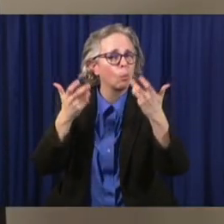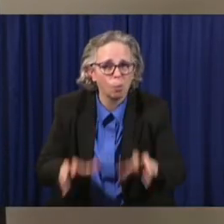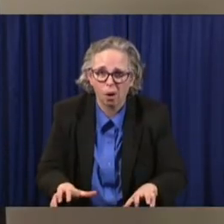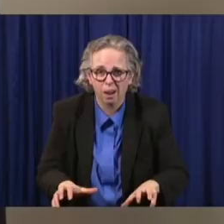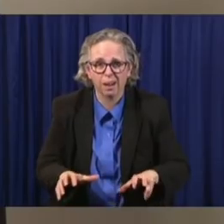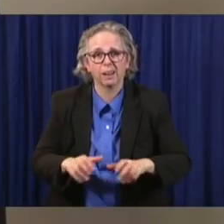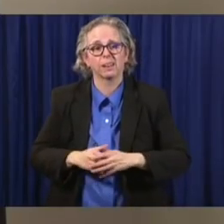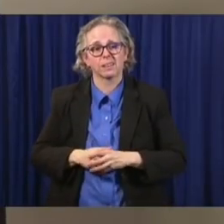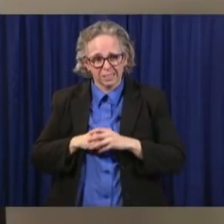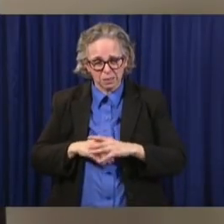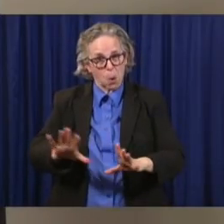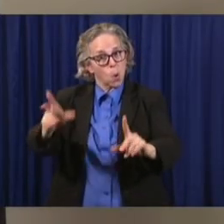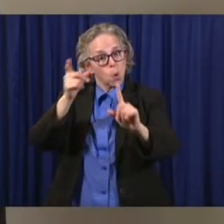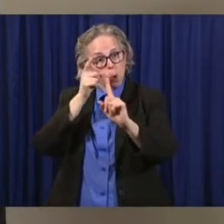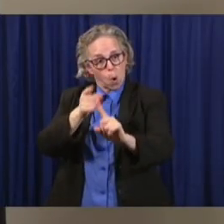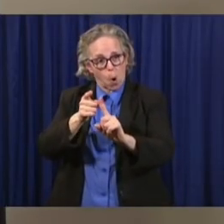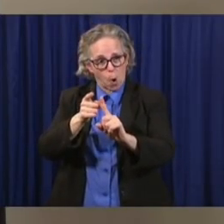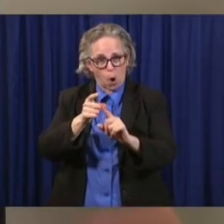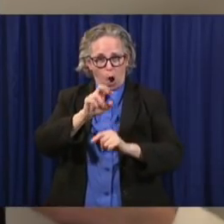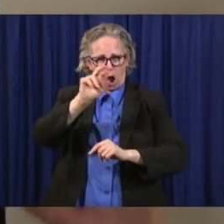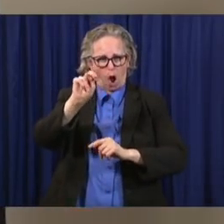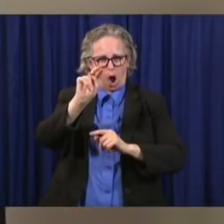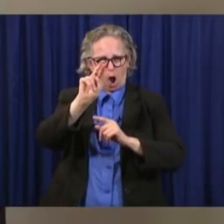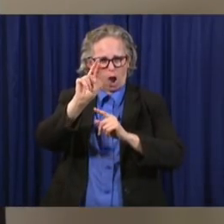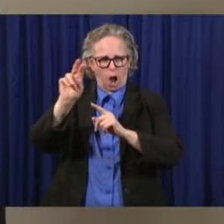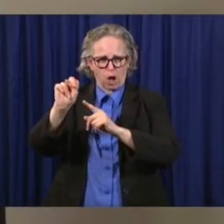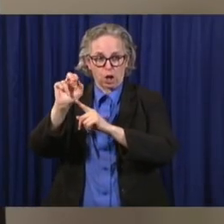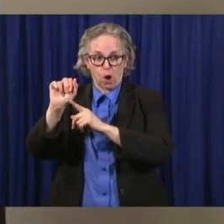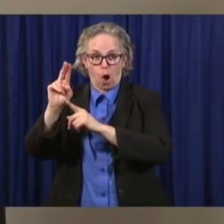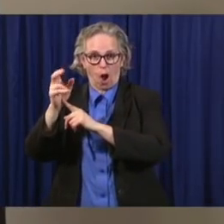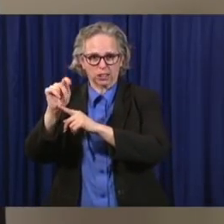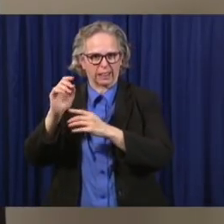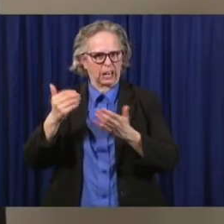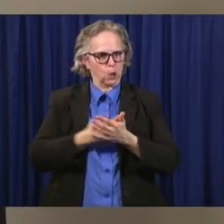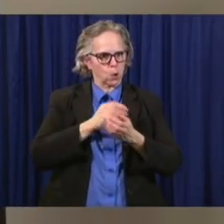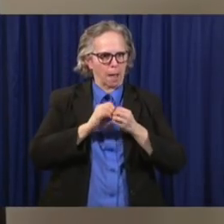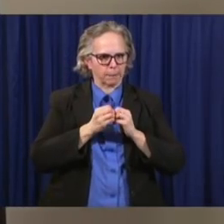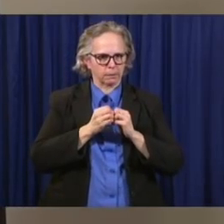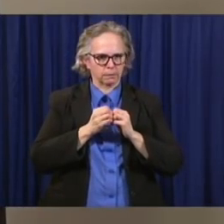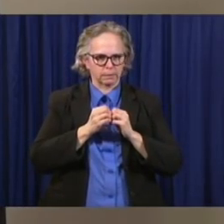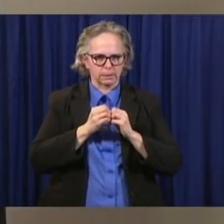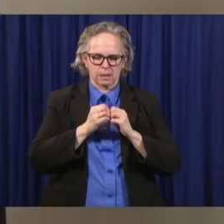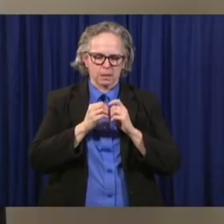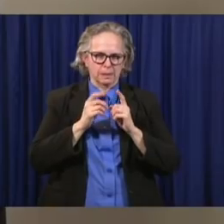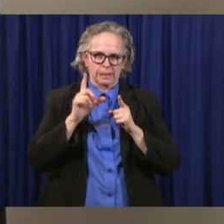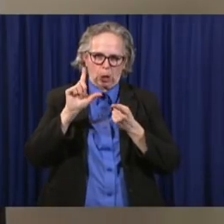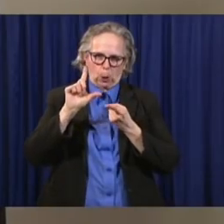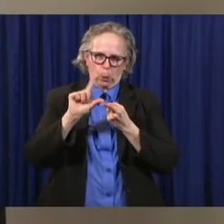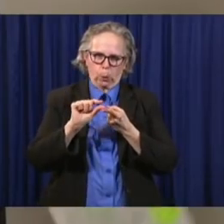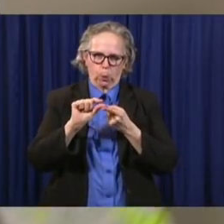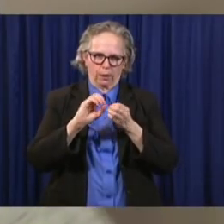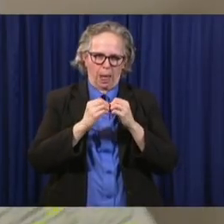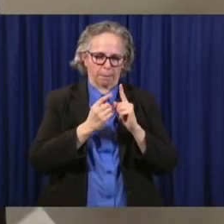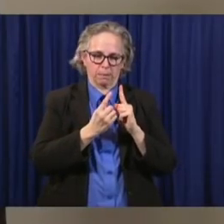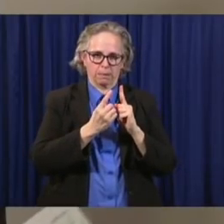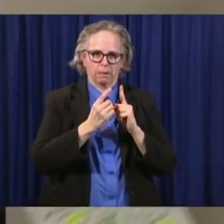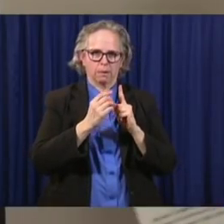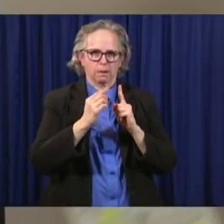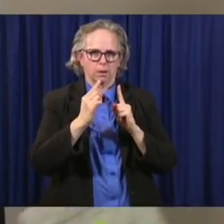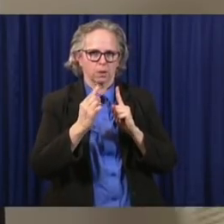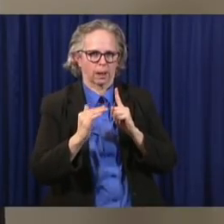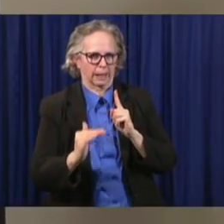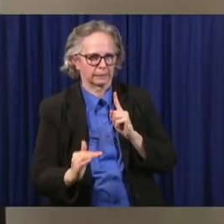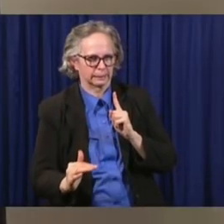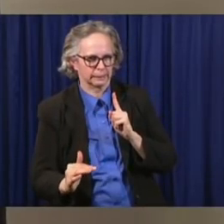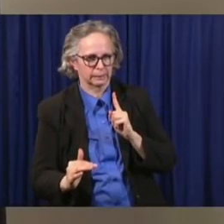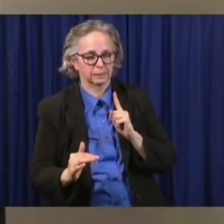this R0, a new number for us to learn, very, very small. Next slide. This is a slide that is